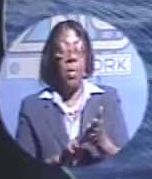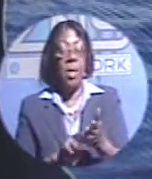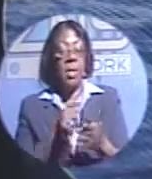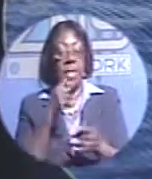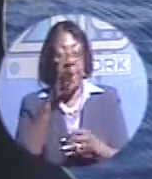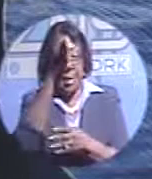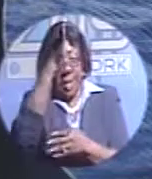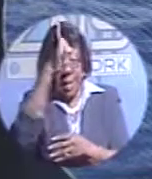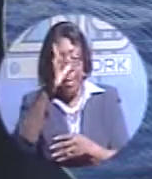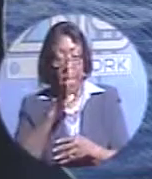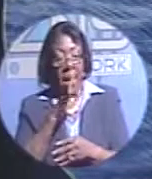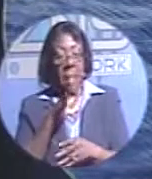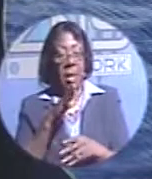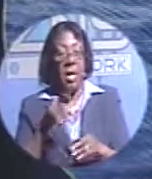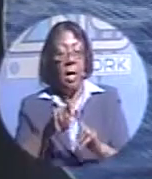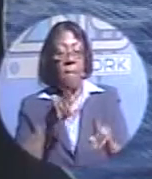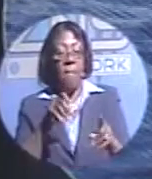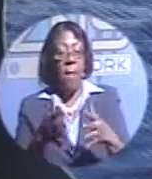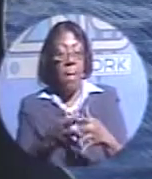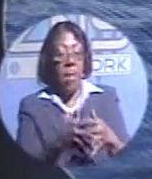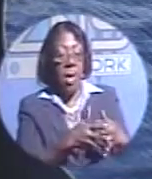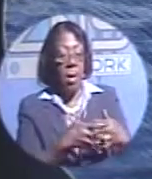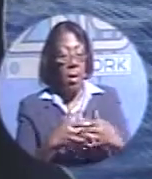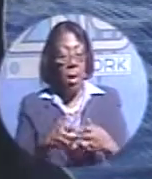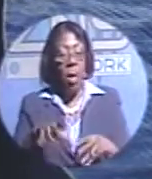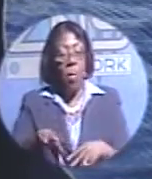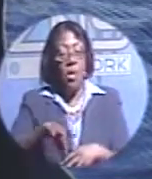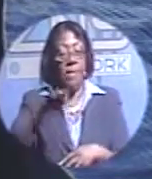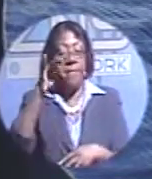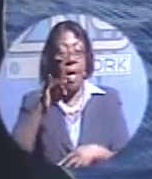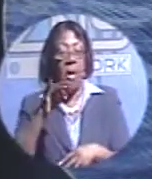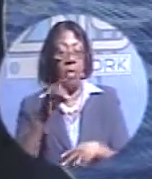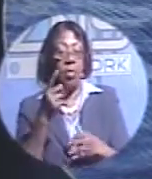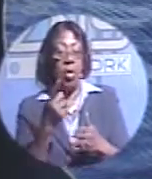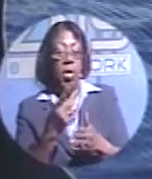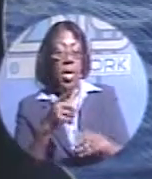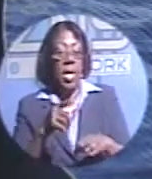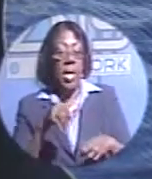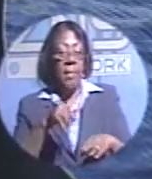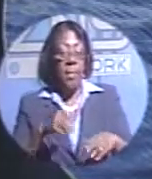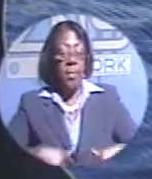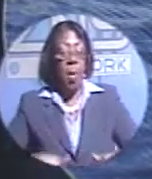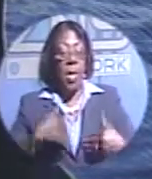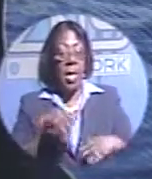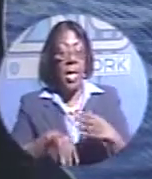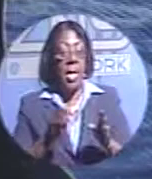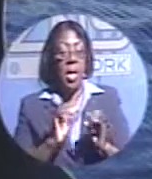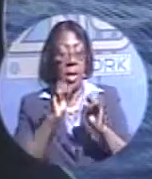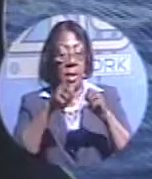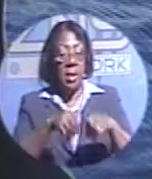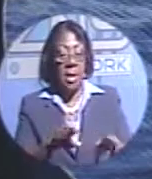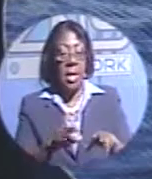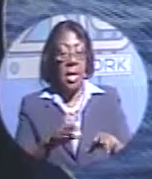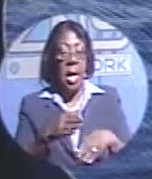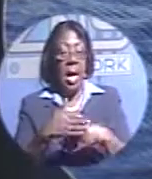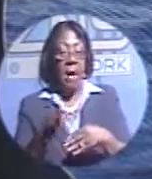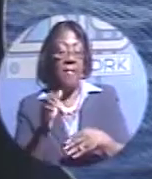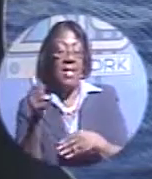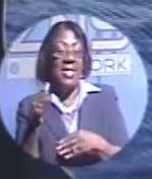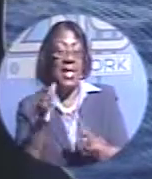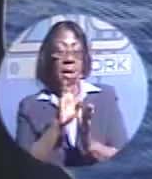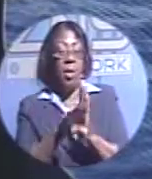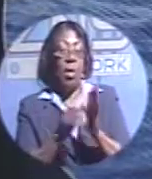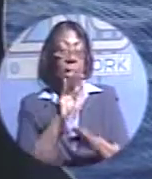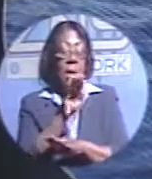male is believed to be a U.S. citizen. He was found unresponsive in waters in Exuma shortly before 10 p.m. last night. Police say